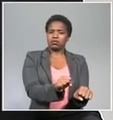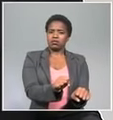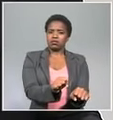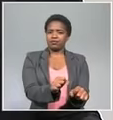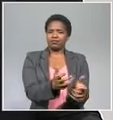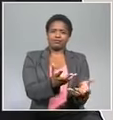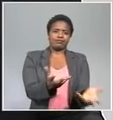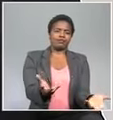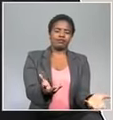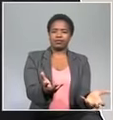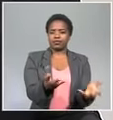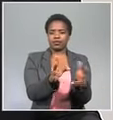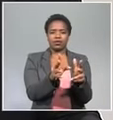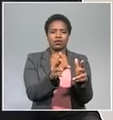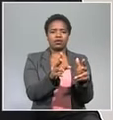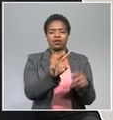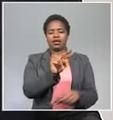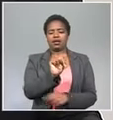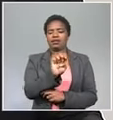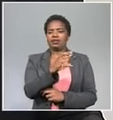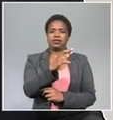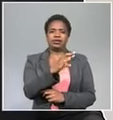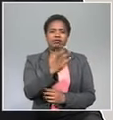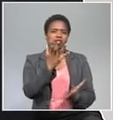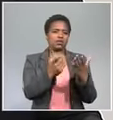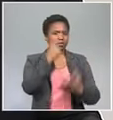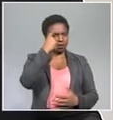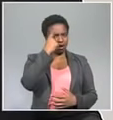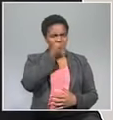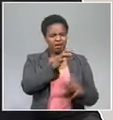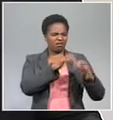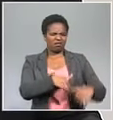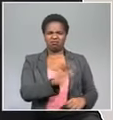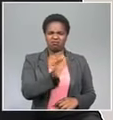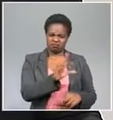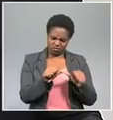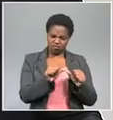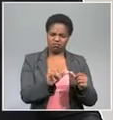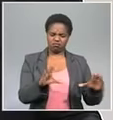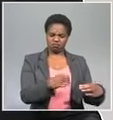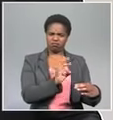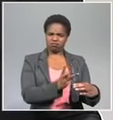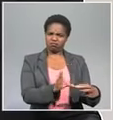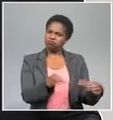any view by the National Executive Committee to disband an